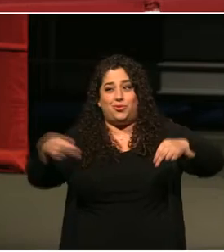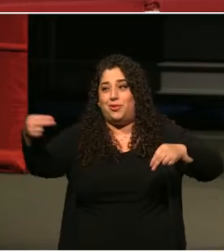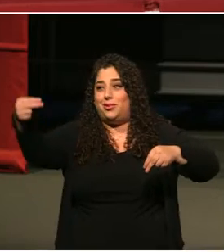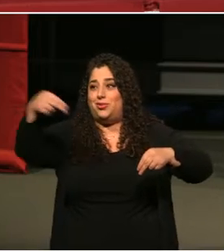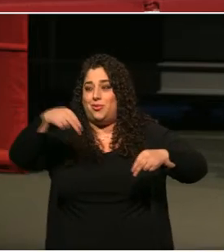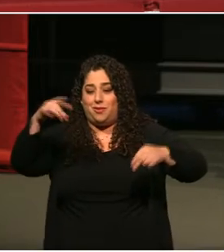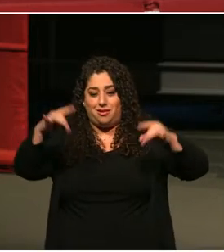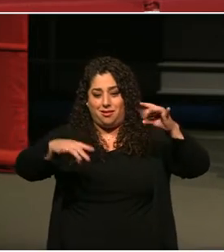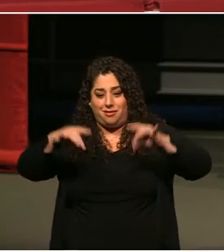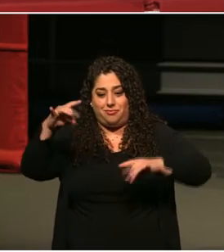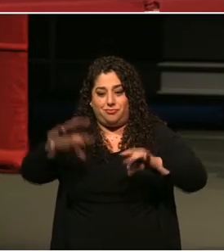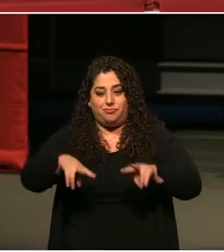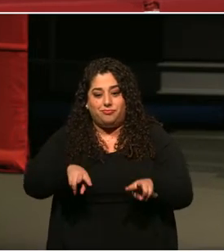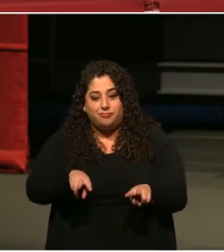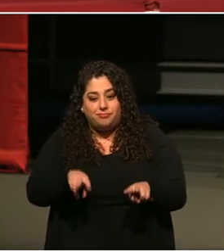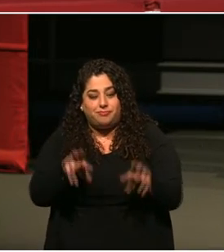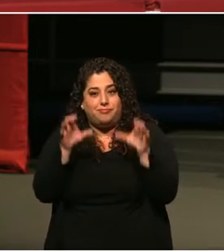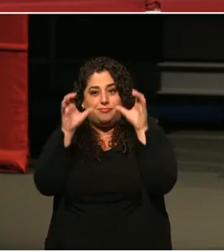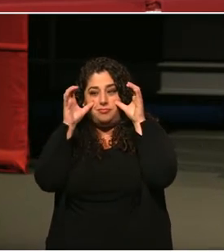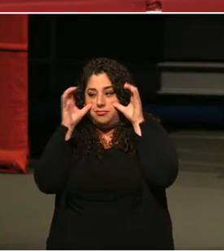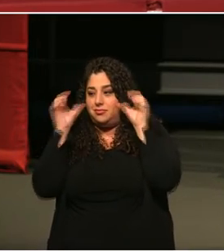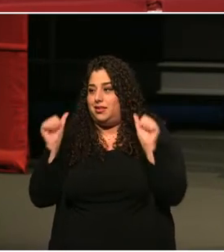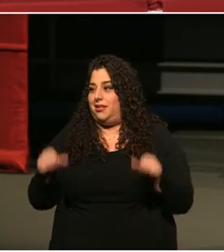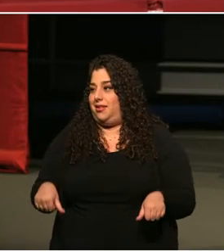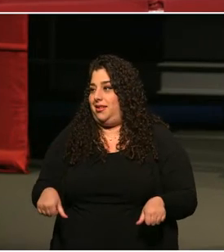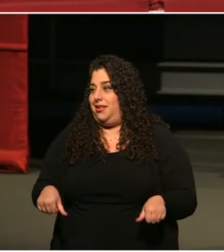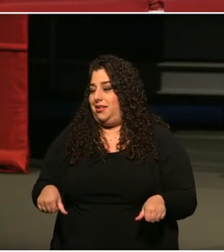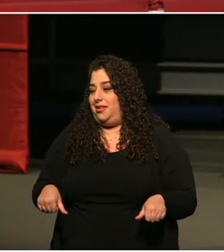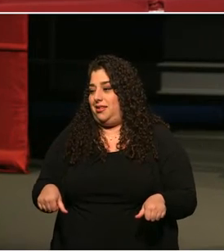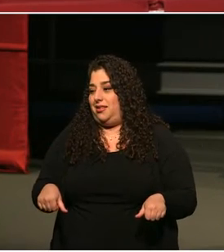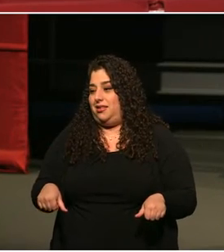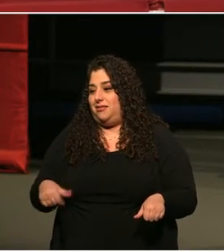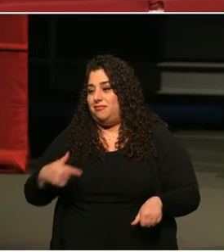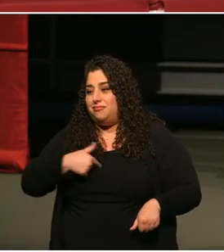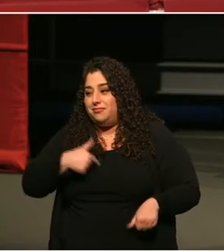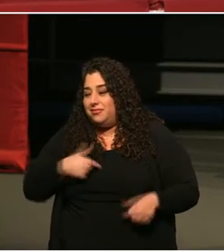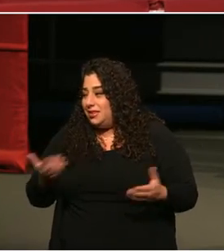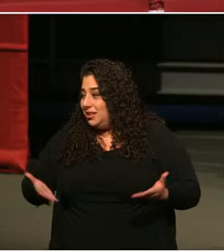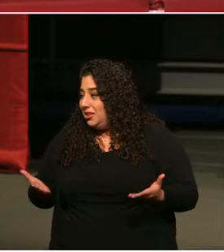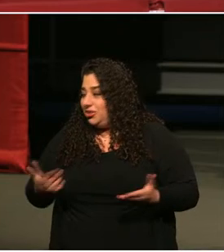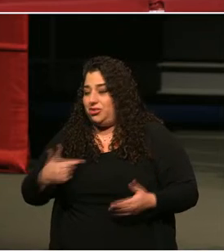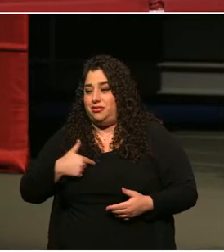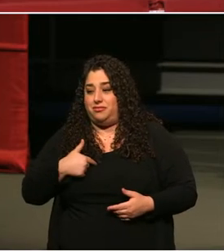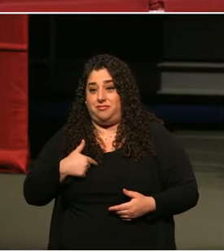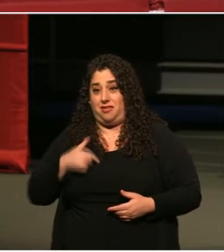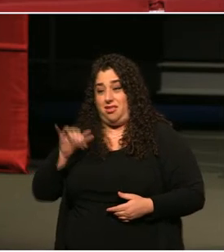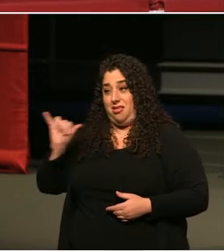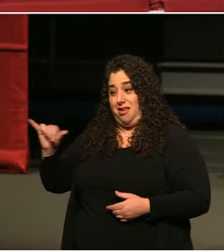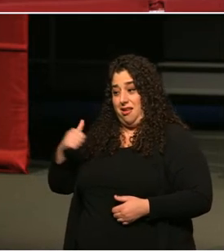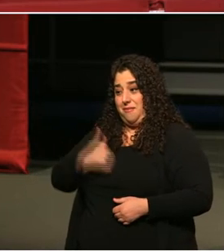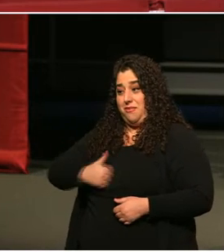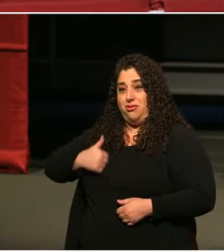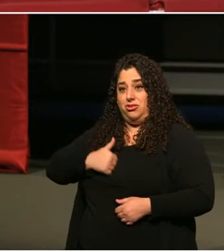apology, not only for me alone, but as the acknowledgement,